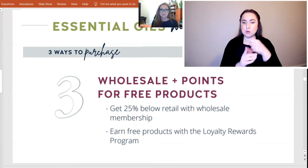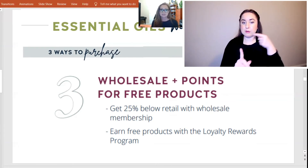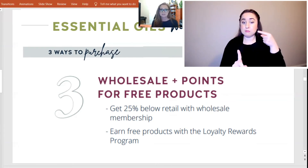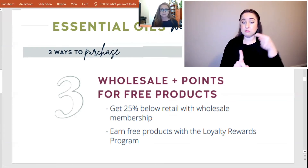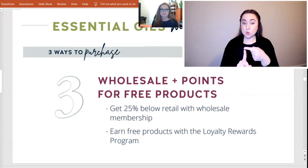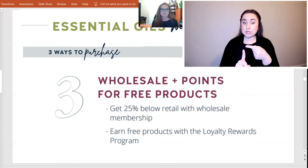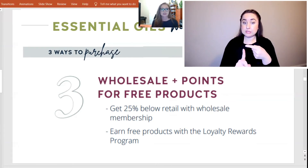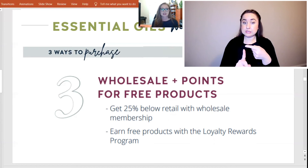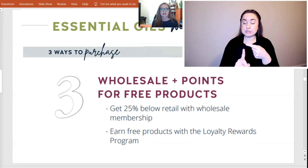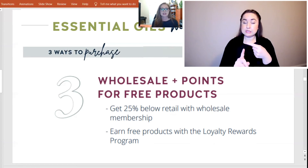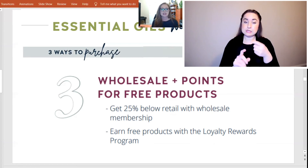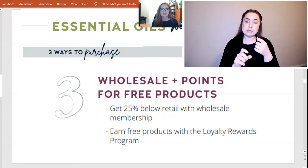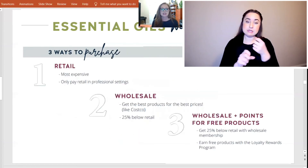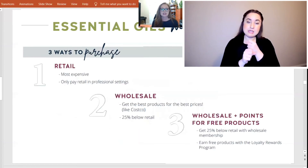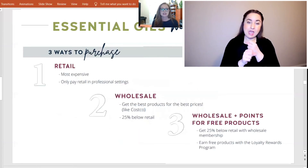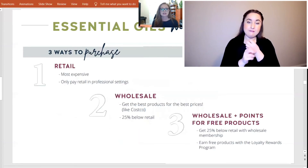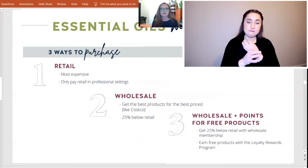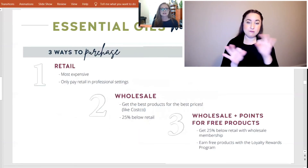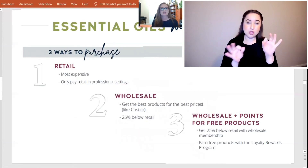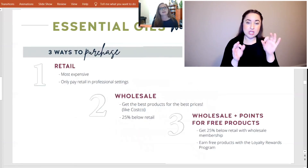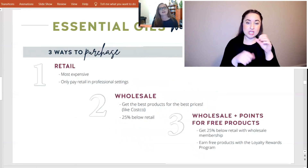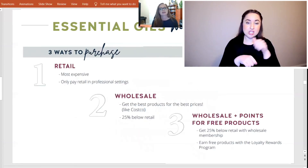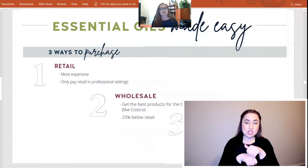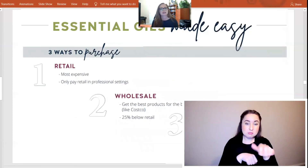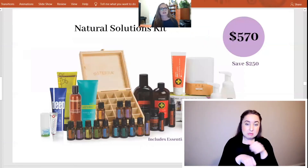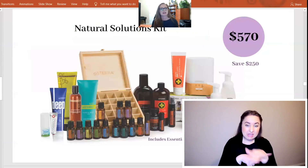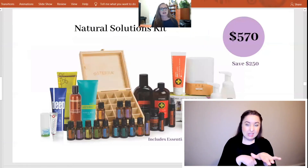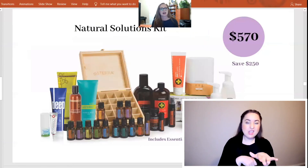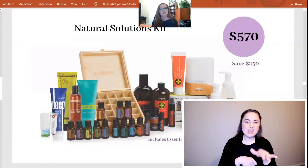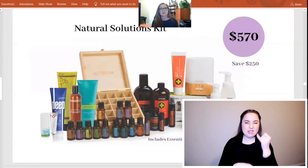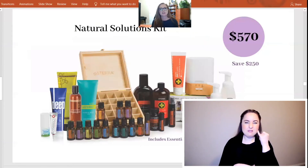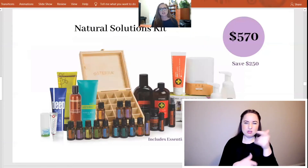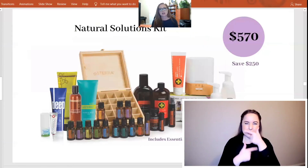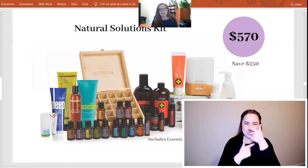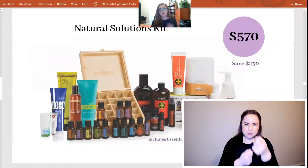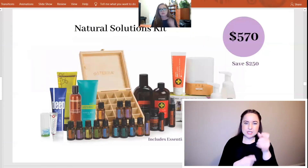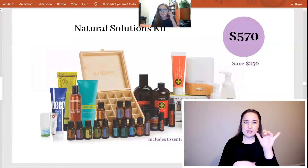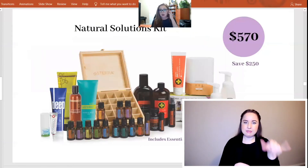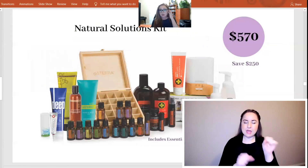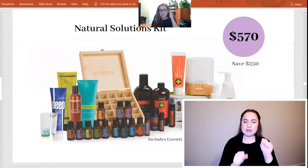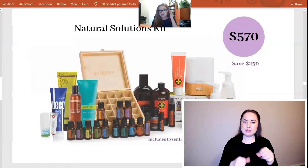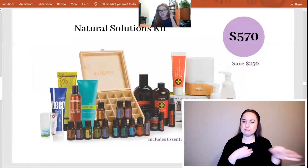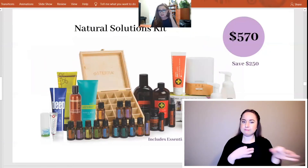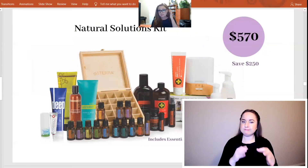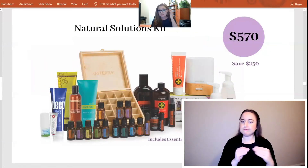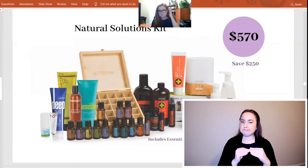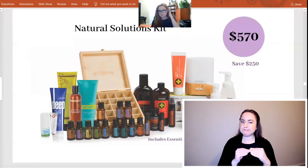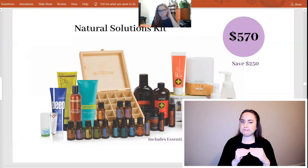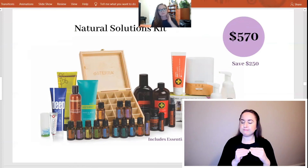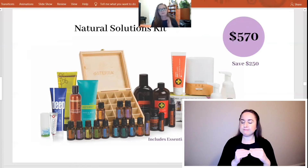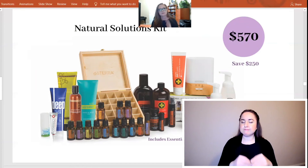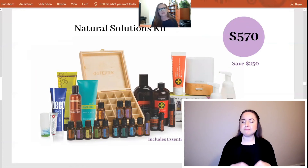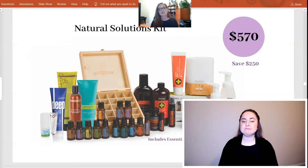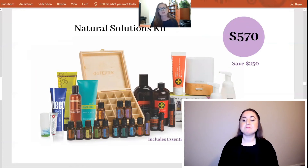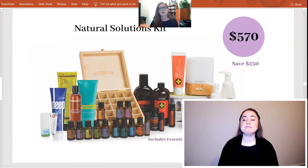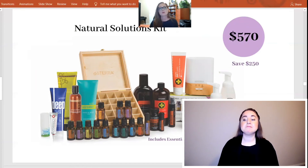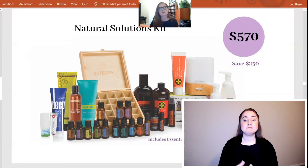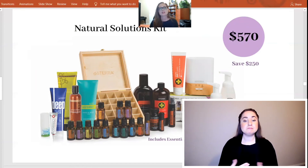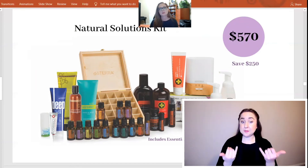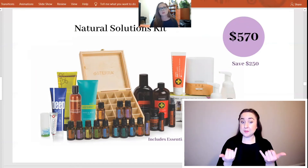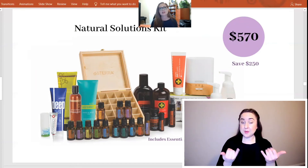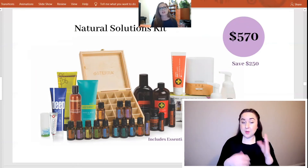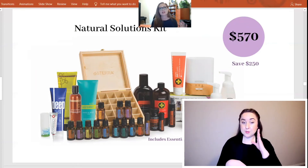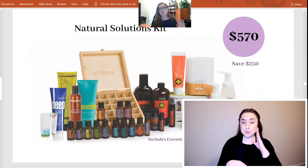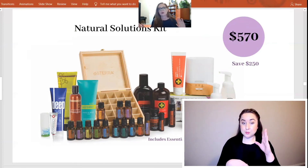on that. And then I am going to share some of our top kits. So